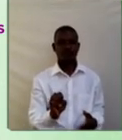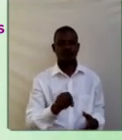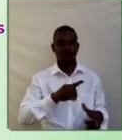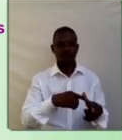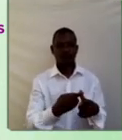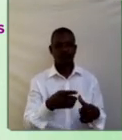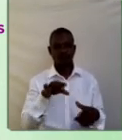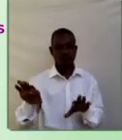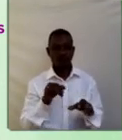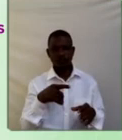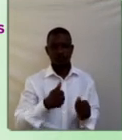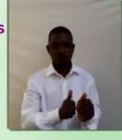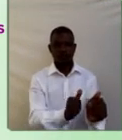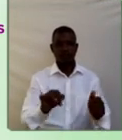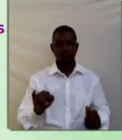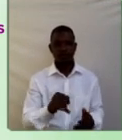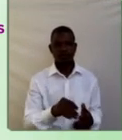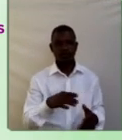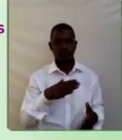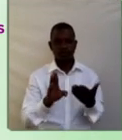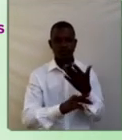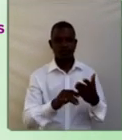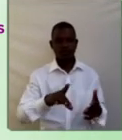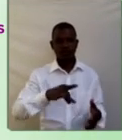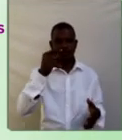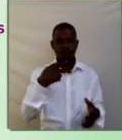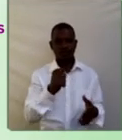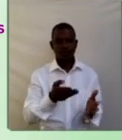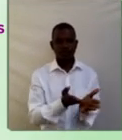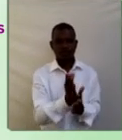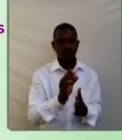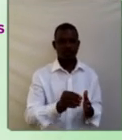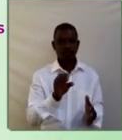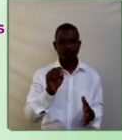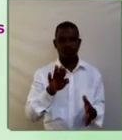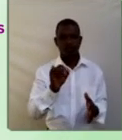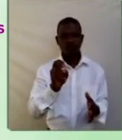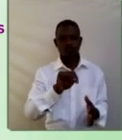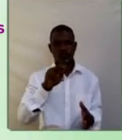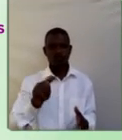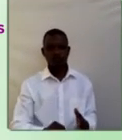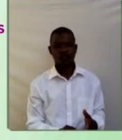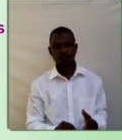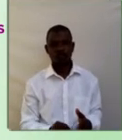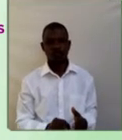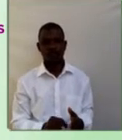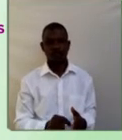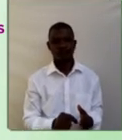Then do the following by picking the correct option.